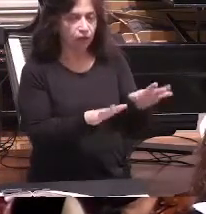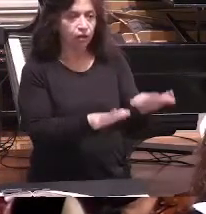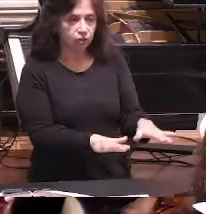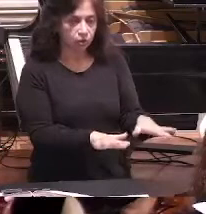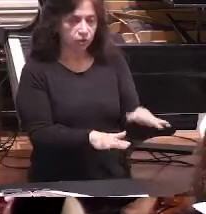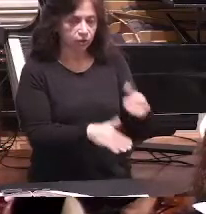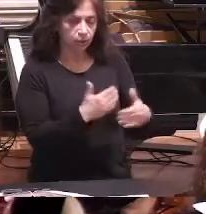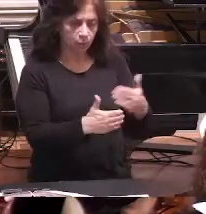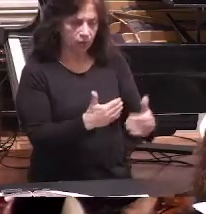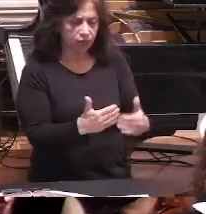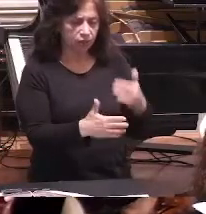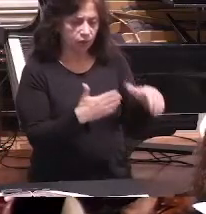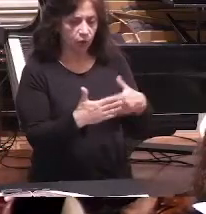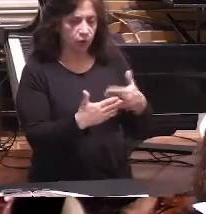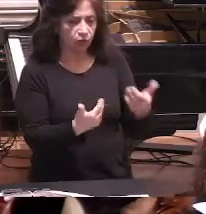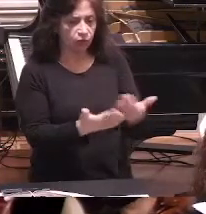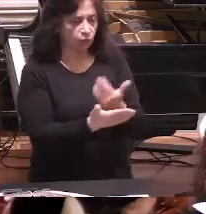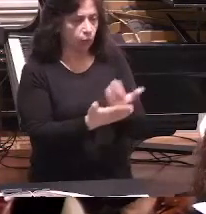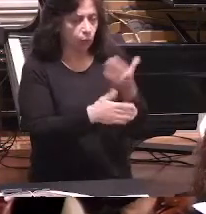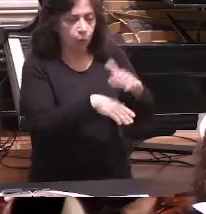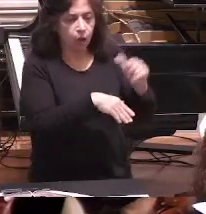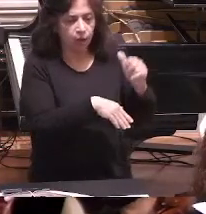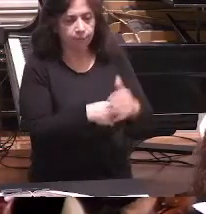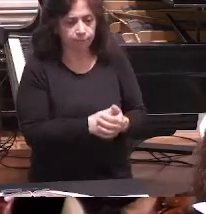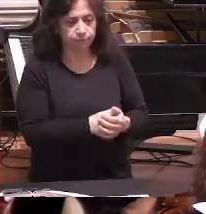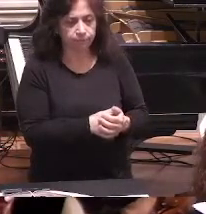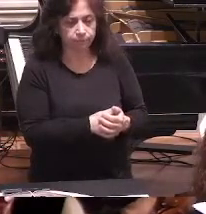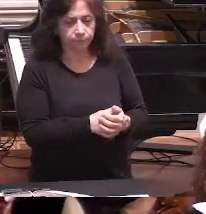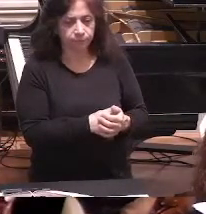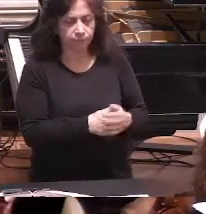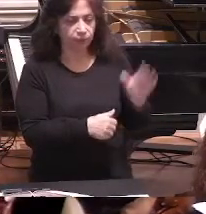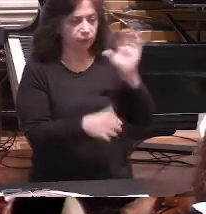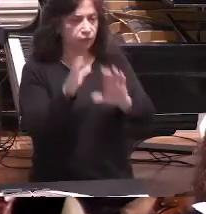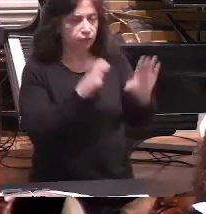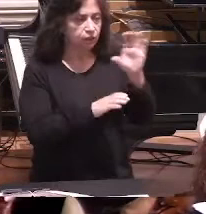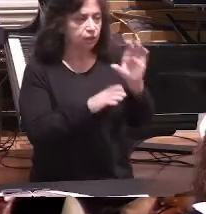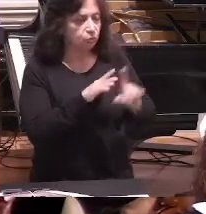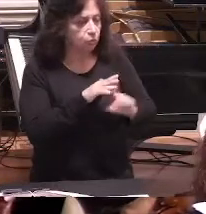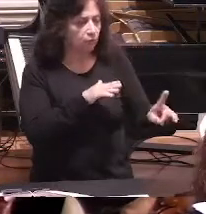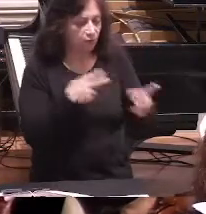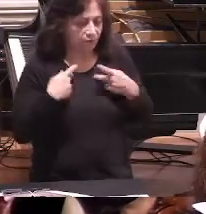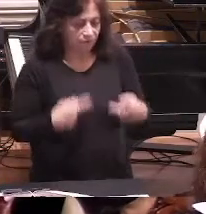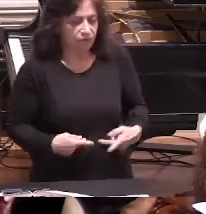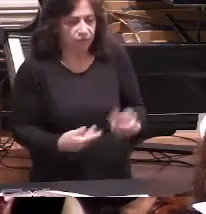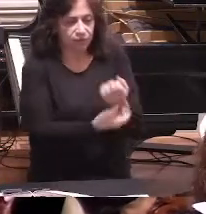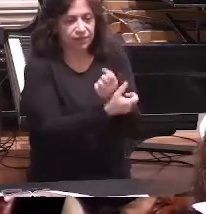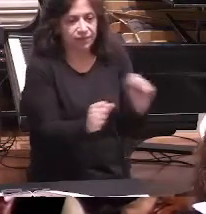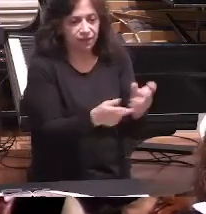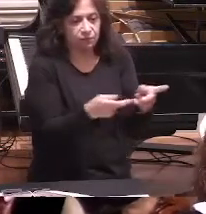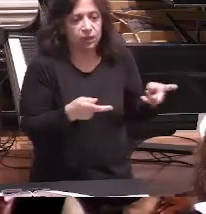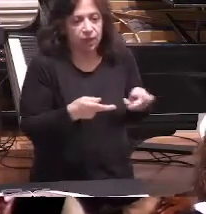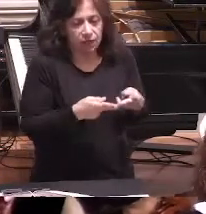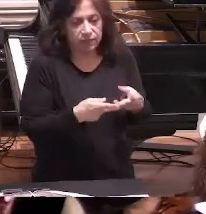digest her new calling. She seeks refuge, physical safety,